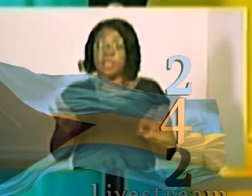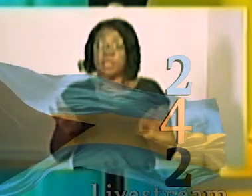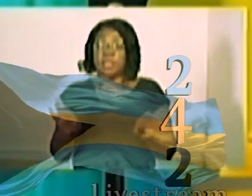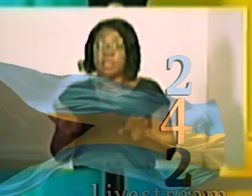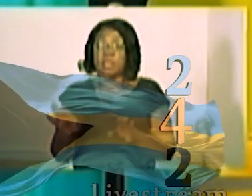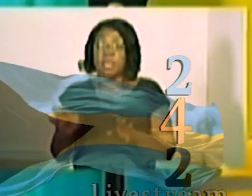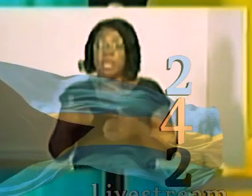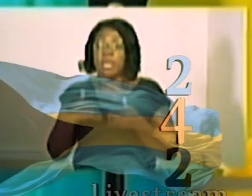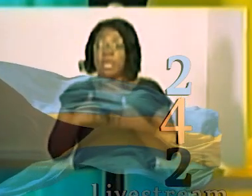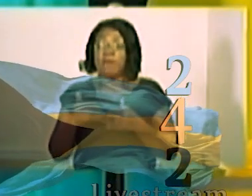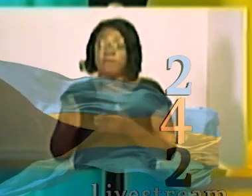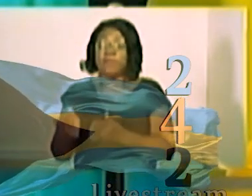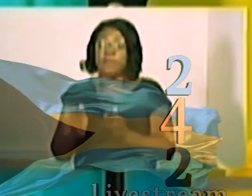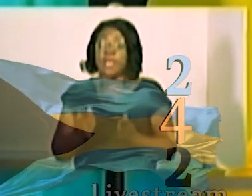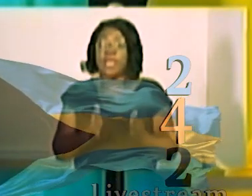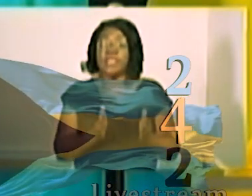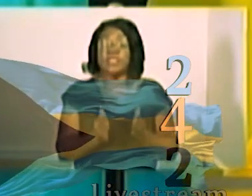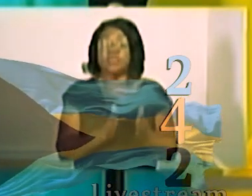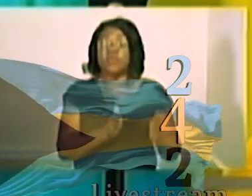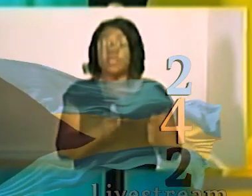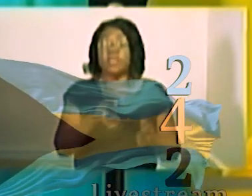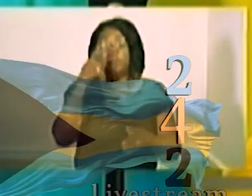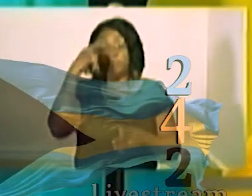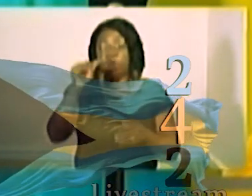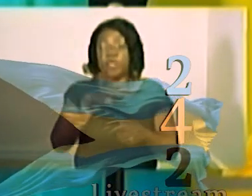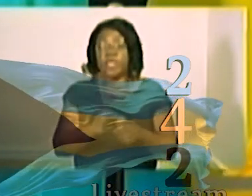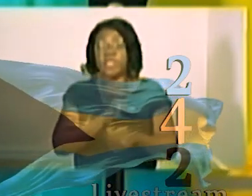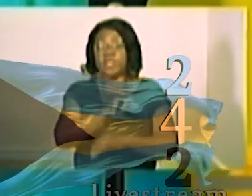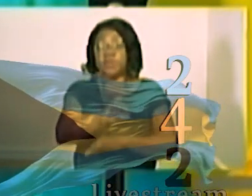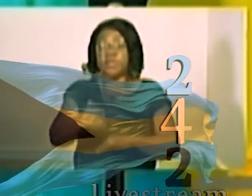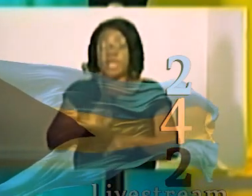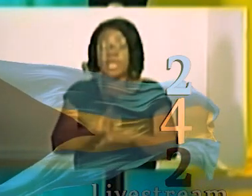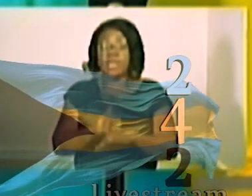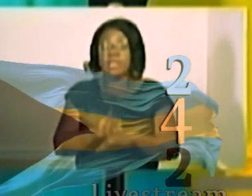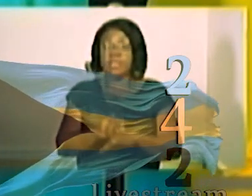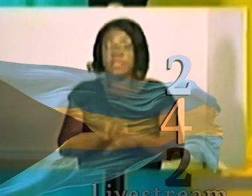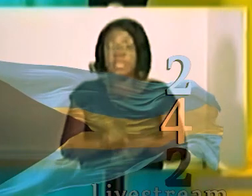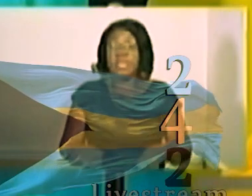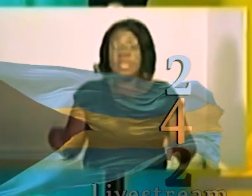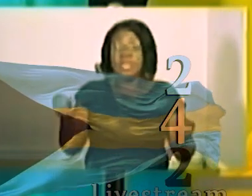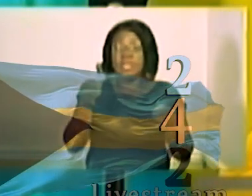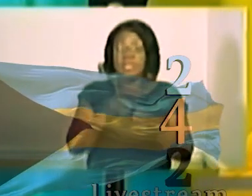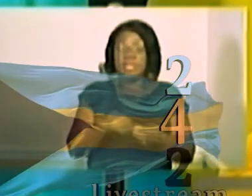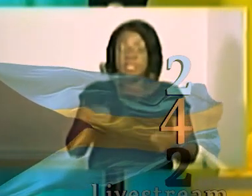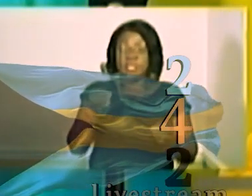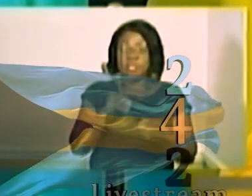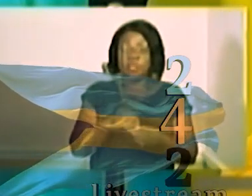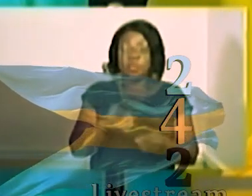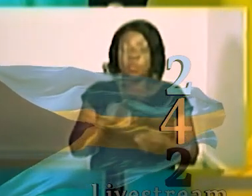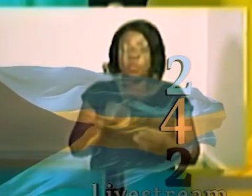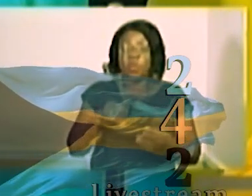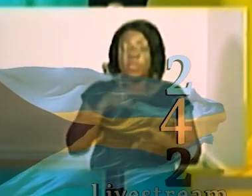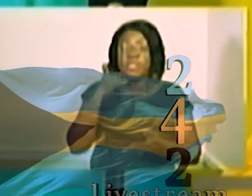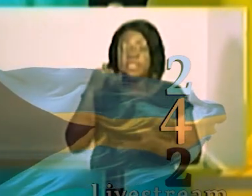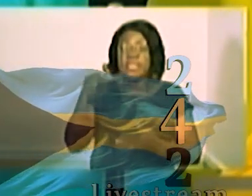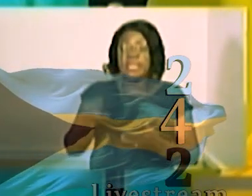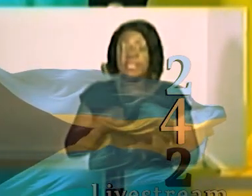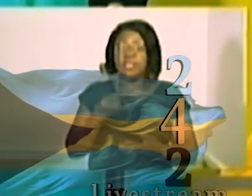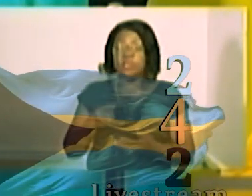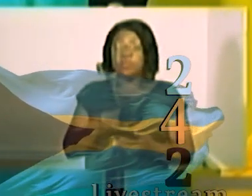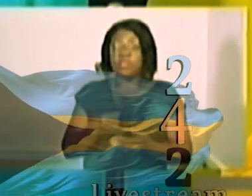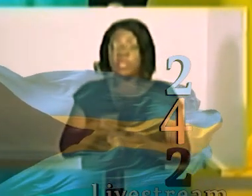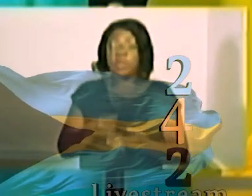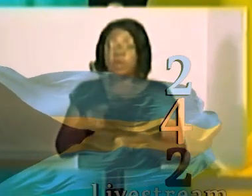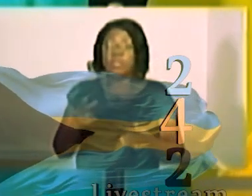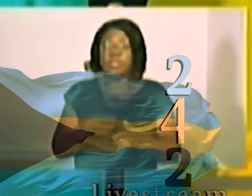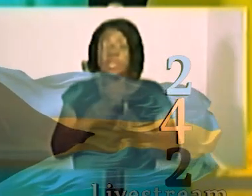strategy specifically tailored to each of the islands in addition to its industry or sector focus? And in what ways? Let's